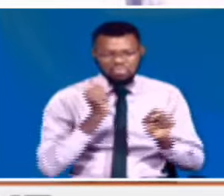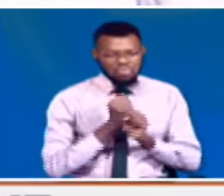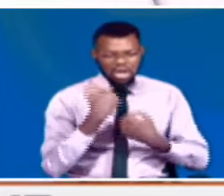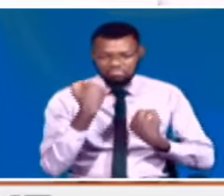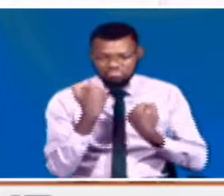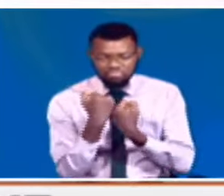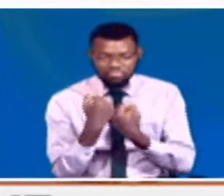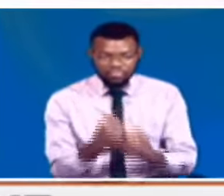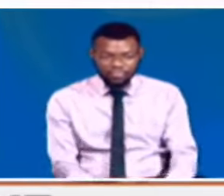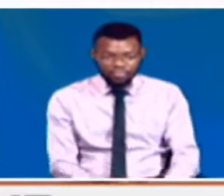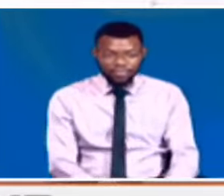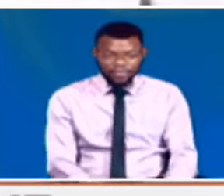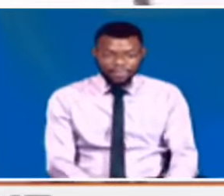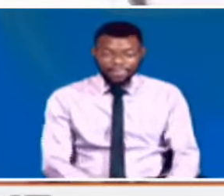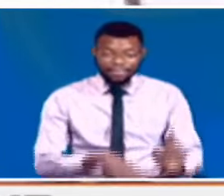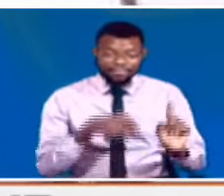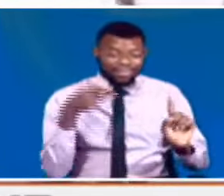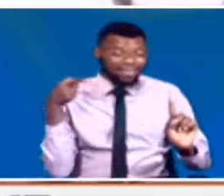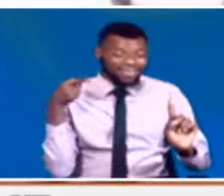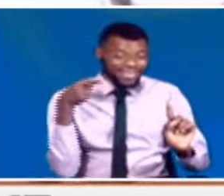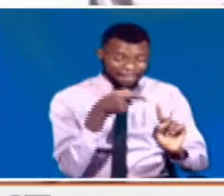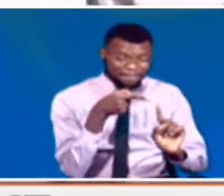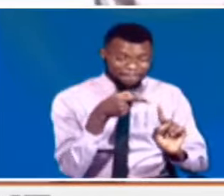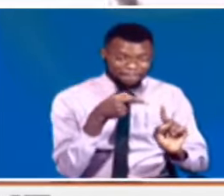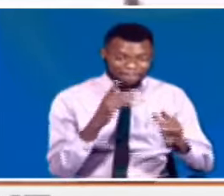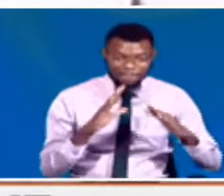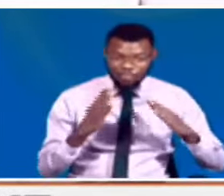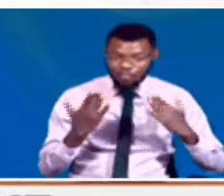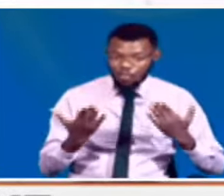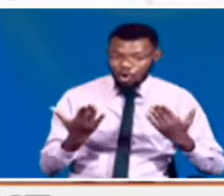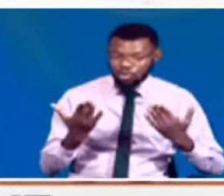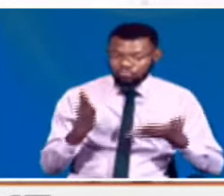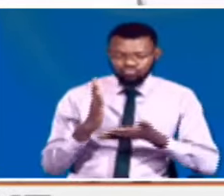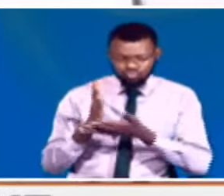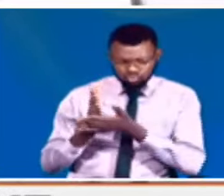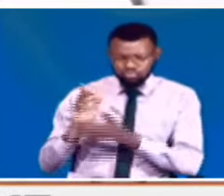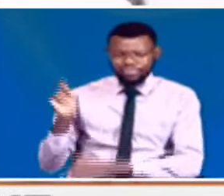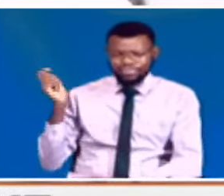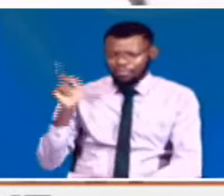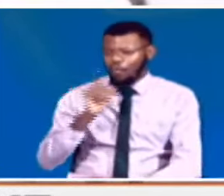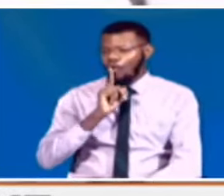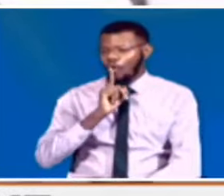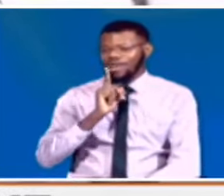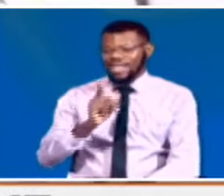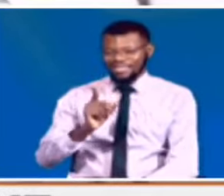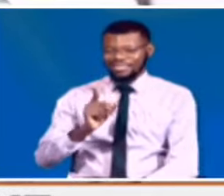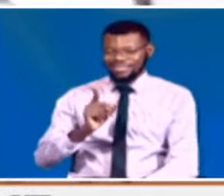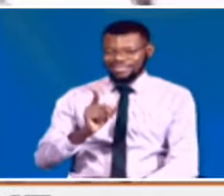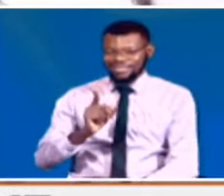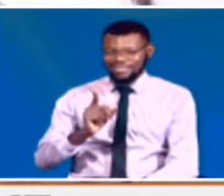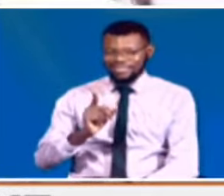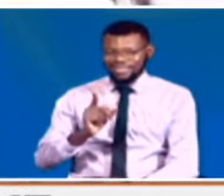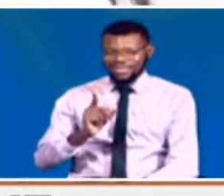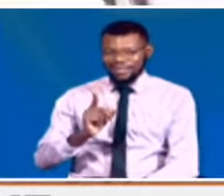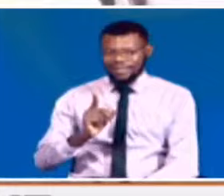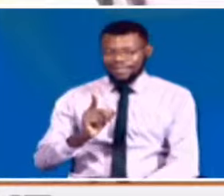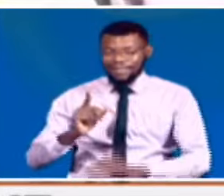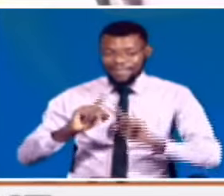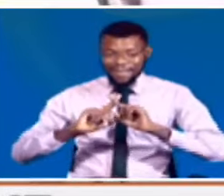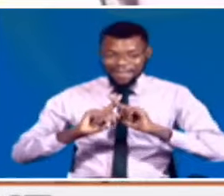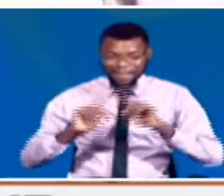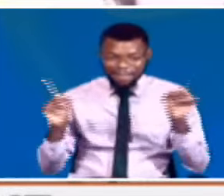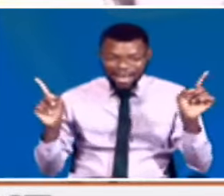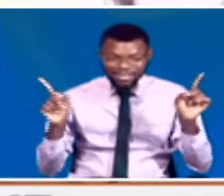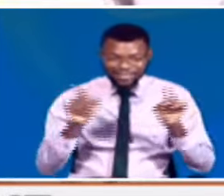So our intention, other than meeting the presidential guidelines or directive, is also to ensure that we